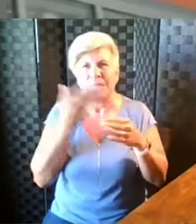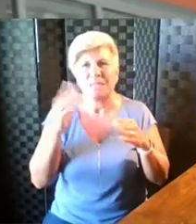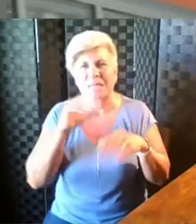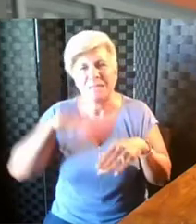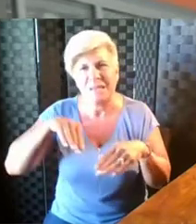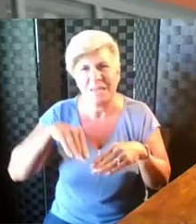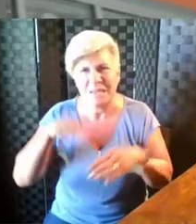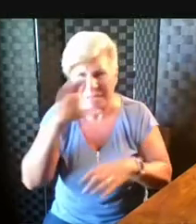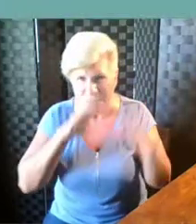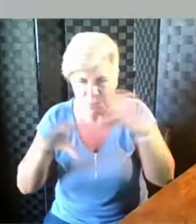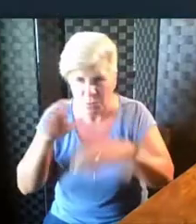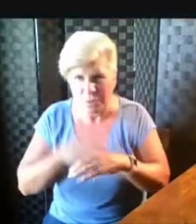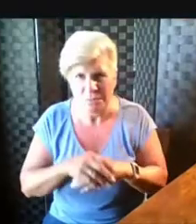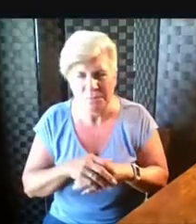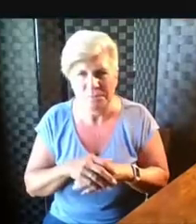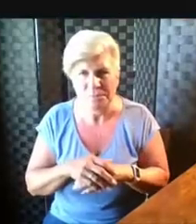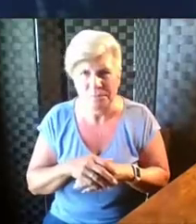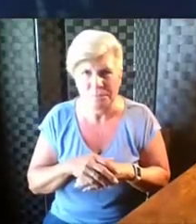explored yet.